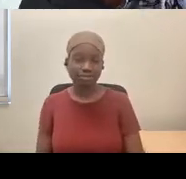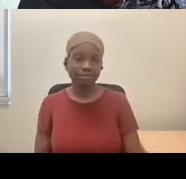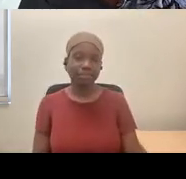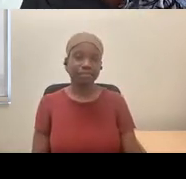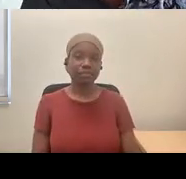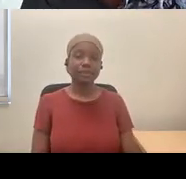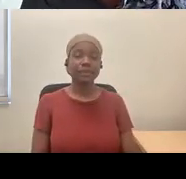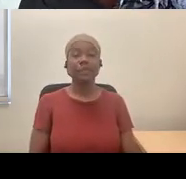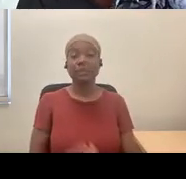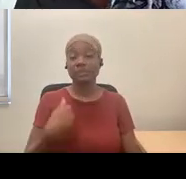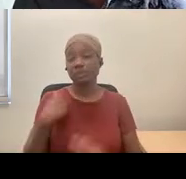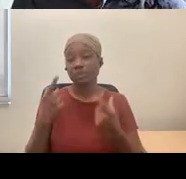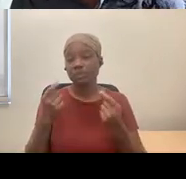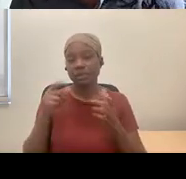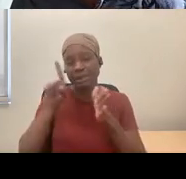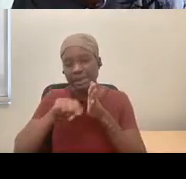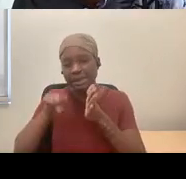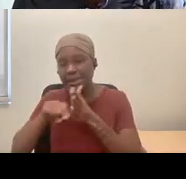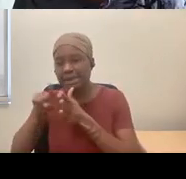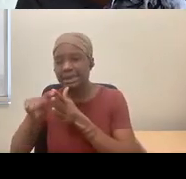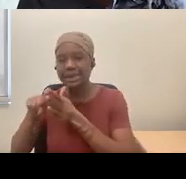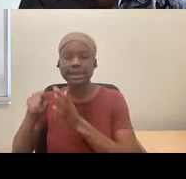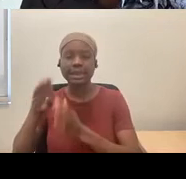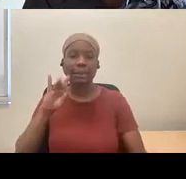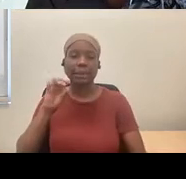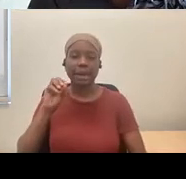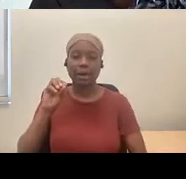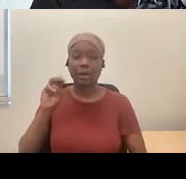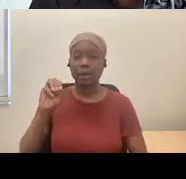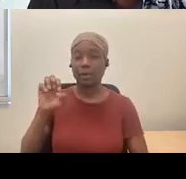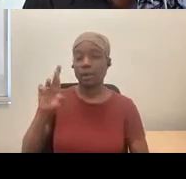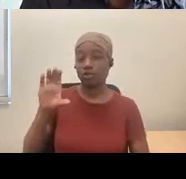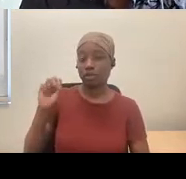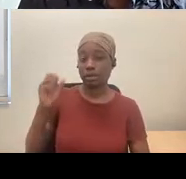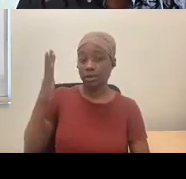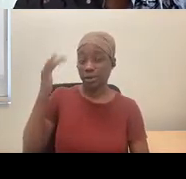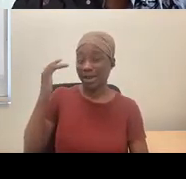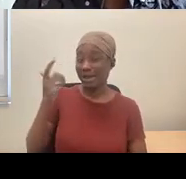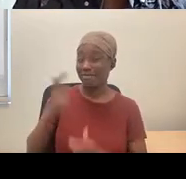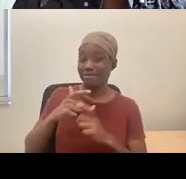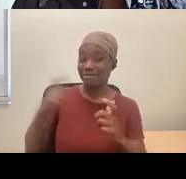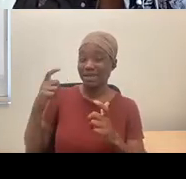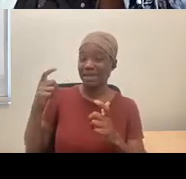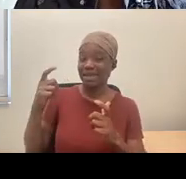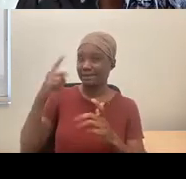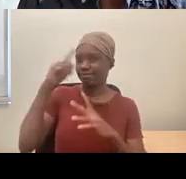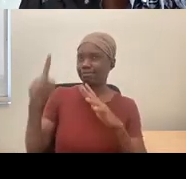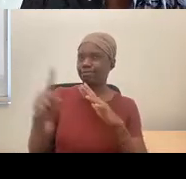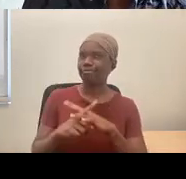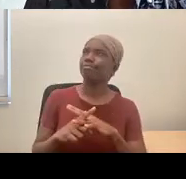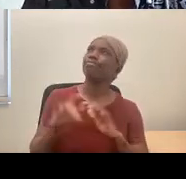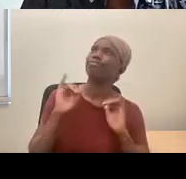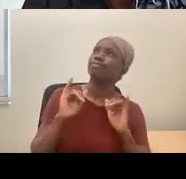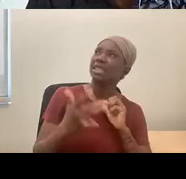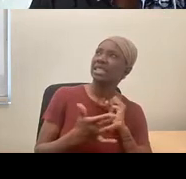I did a little digging about biometrics because I think a big question for me was, what about the technical security of biometrics? So this is one thing